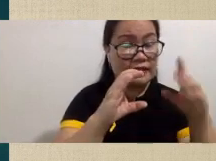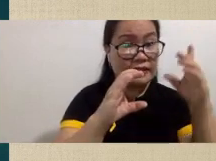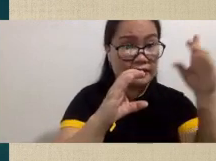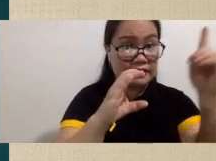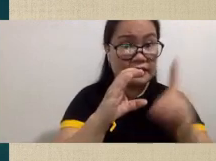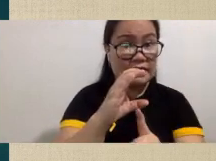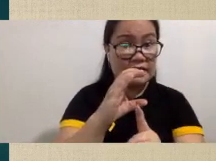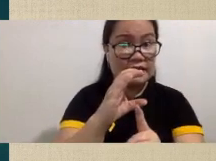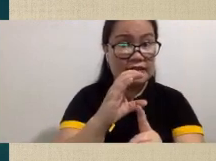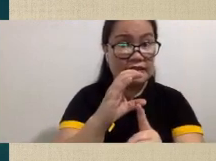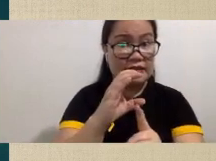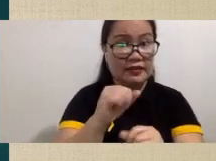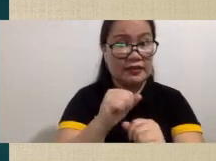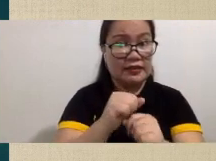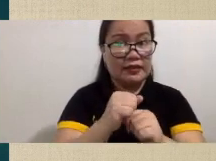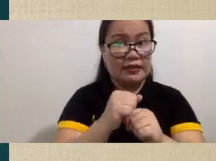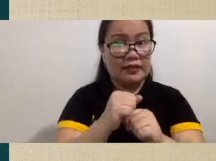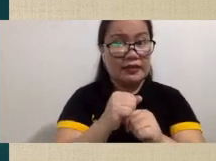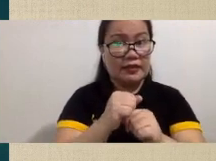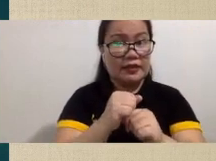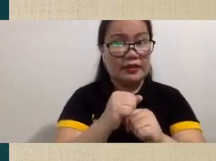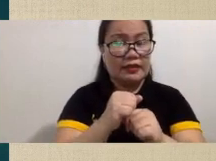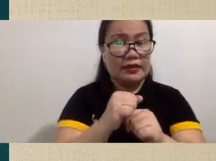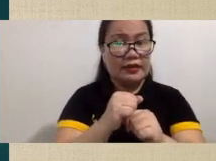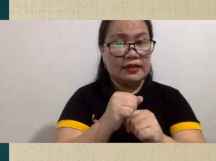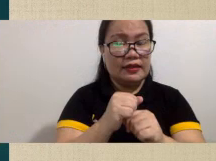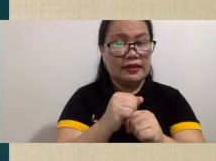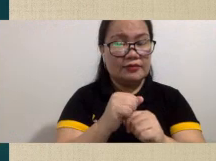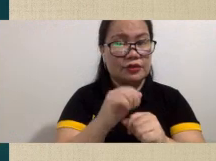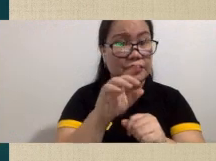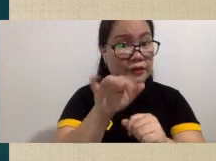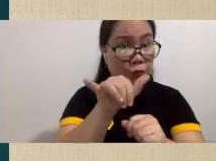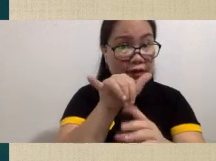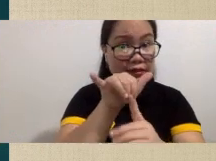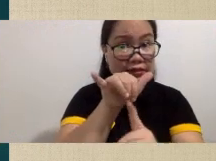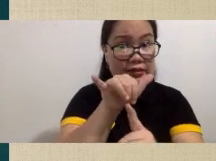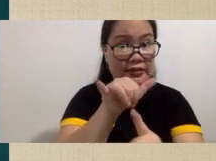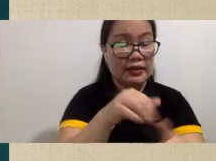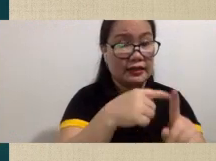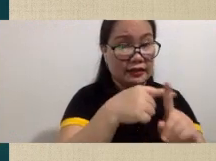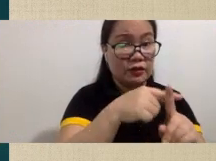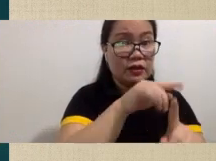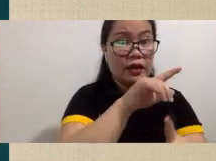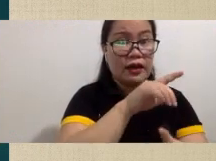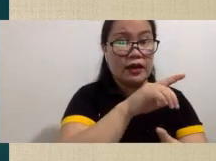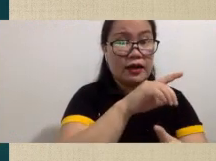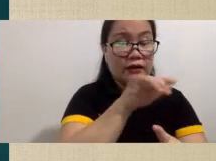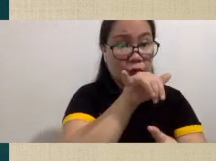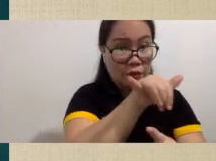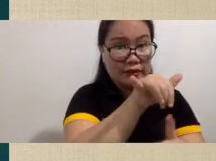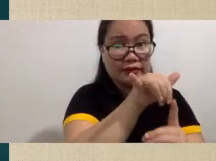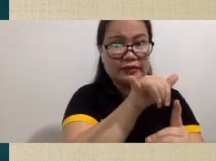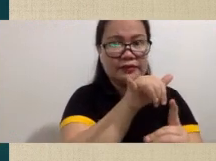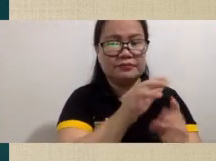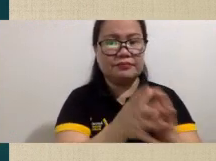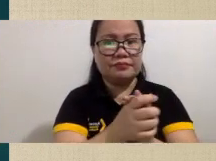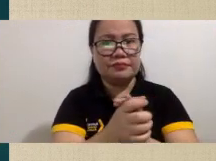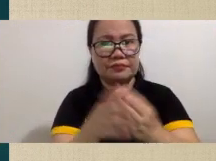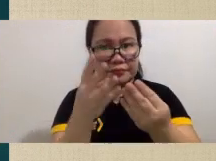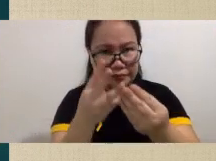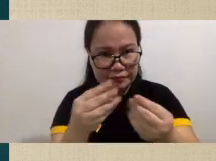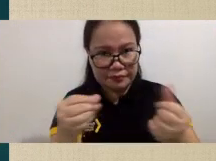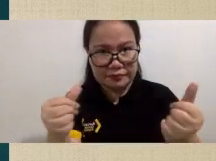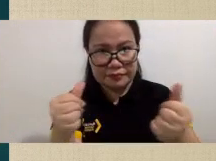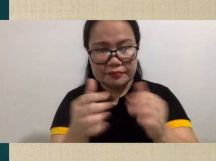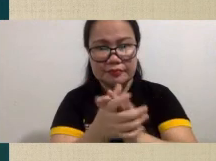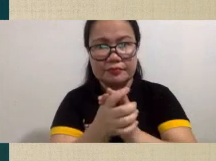times y, which is your d. And then y is d. So, let us simplify. So,